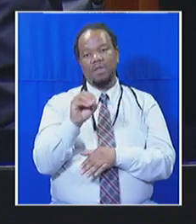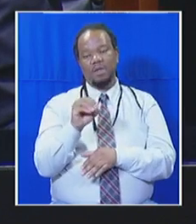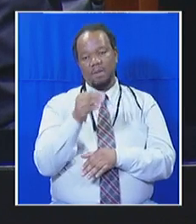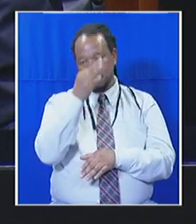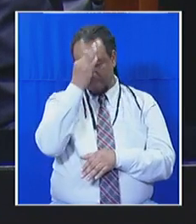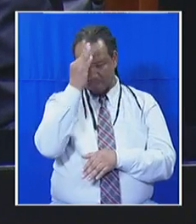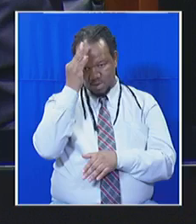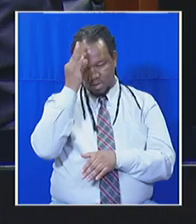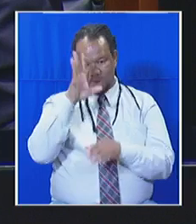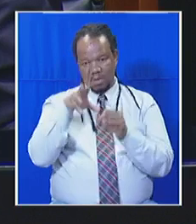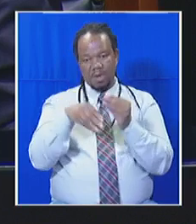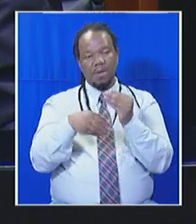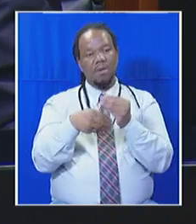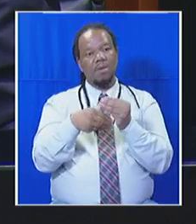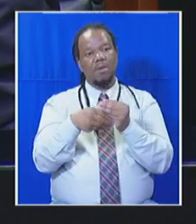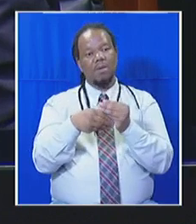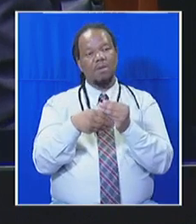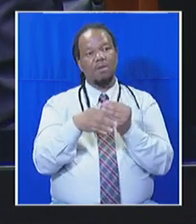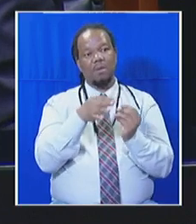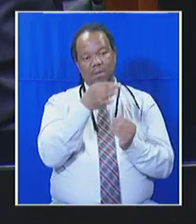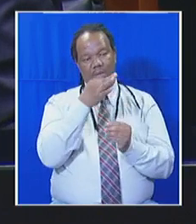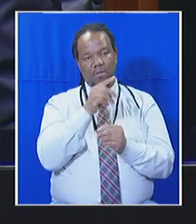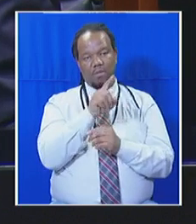question time for that member.